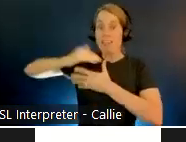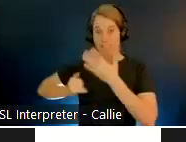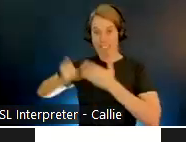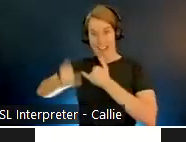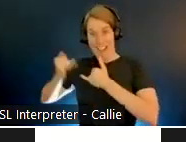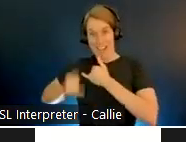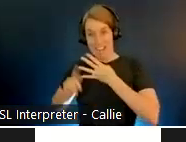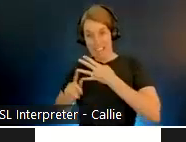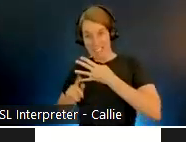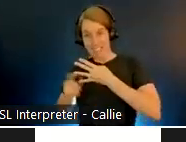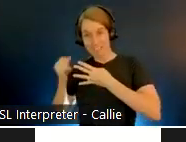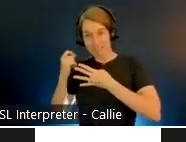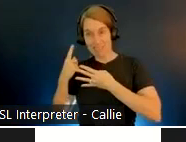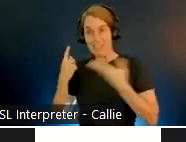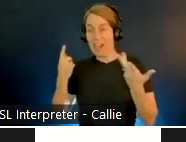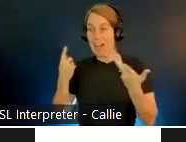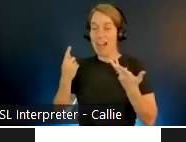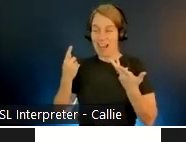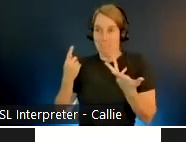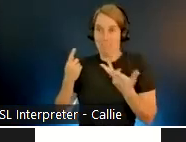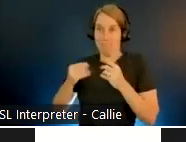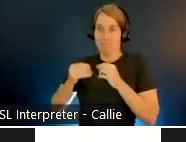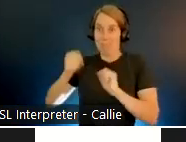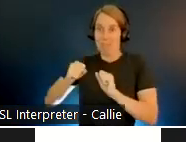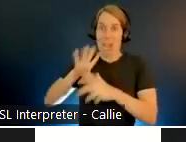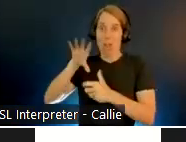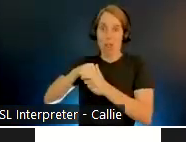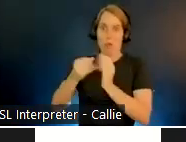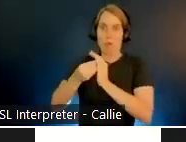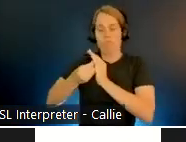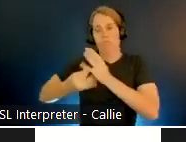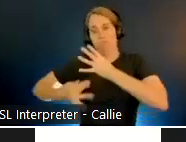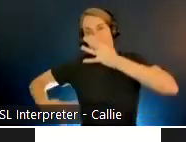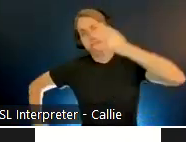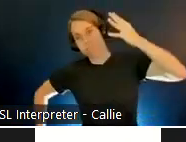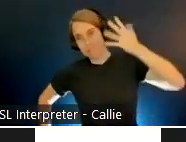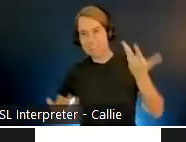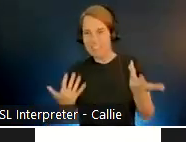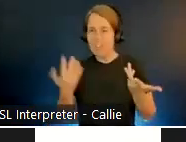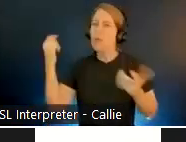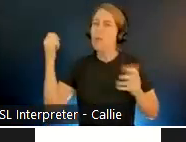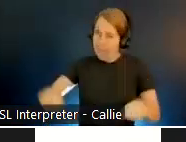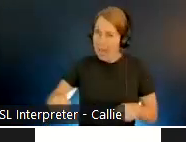an argument that what you need is an other good and service.